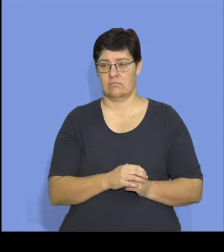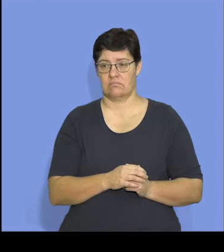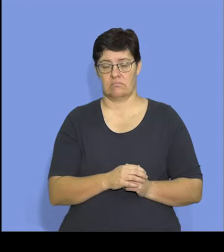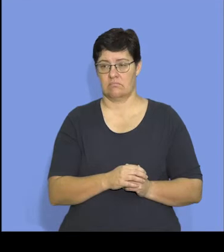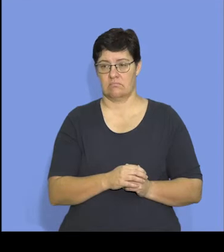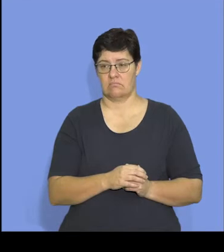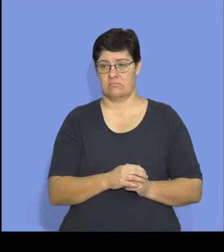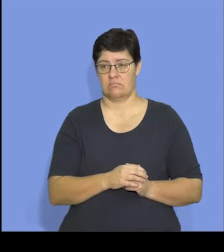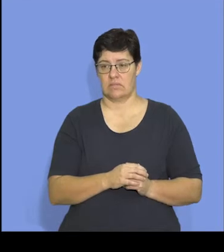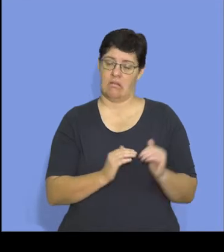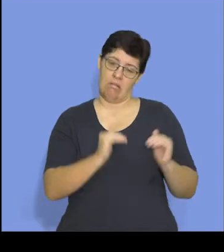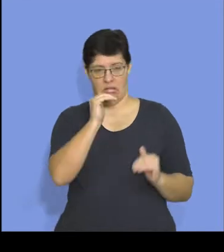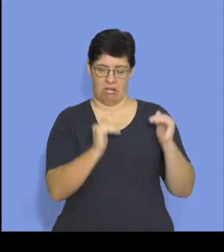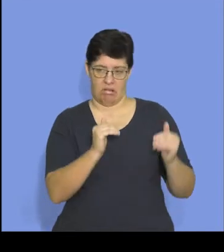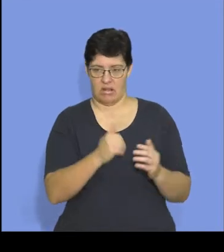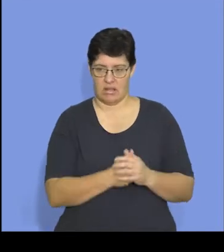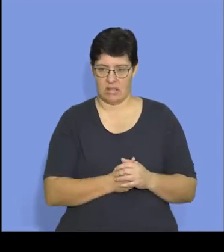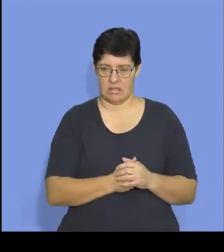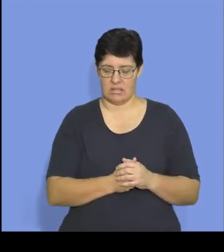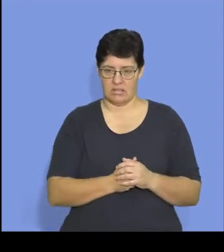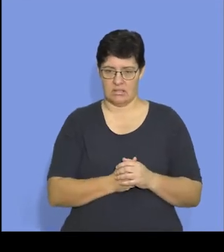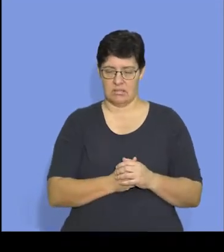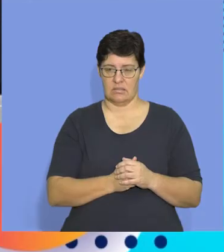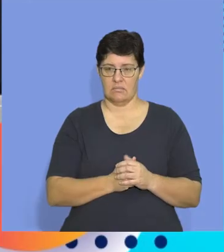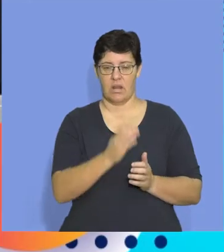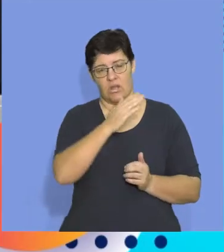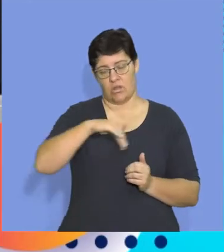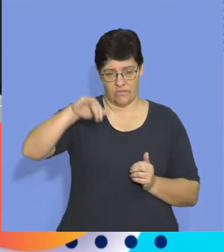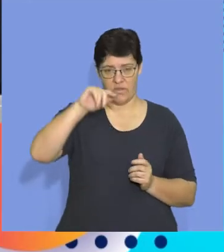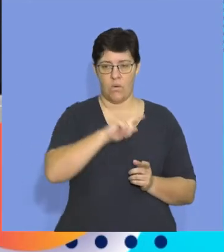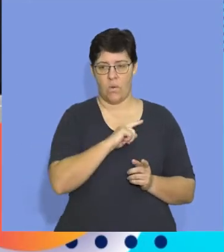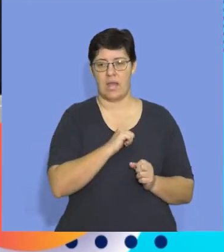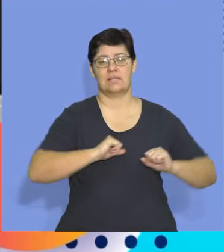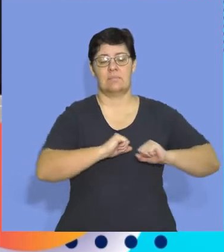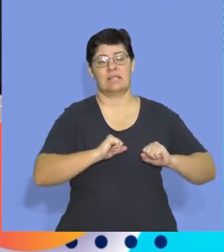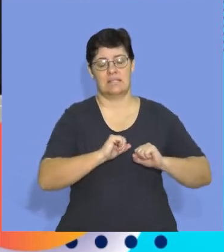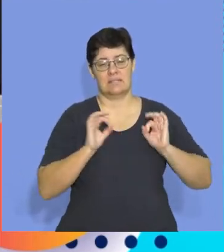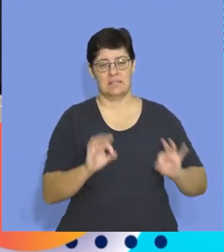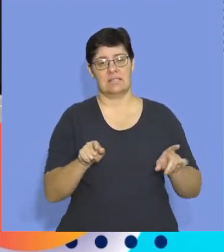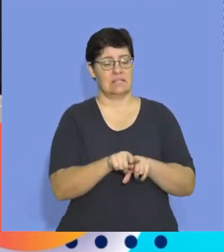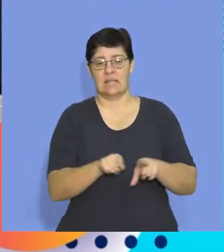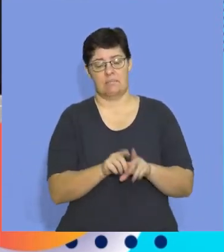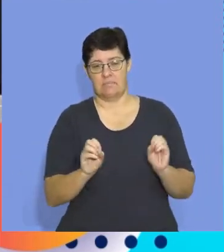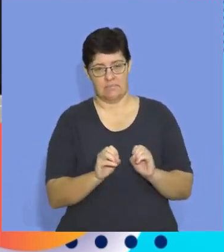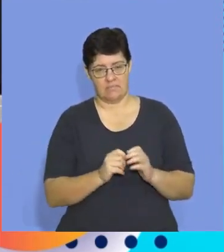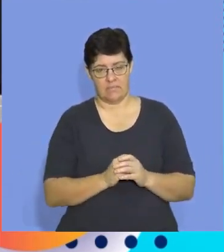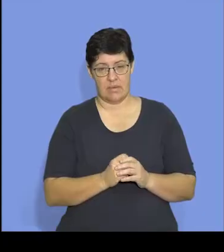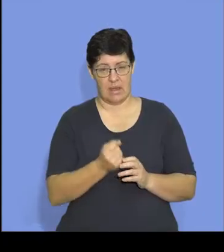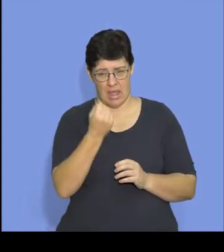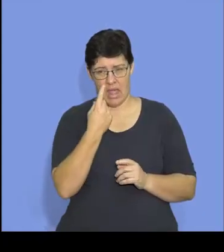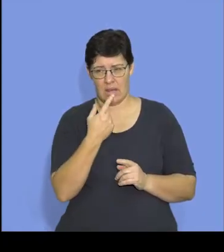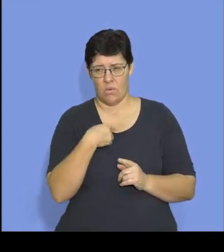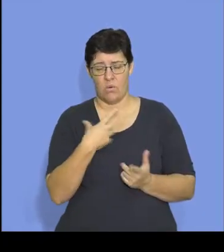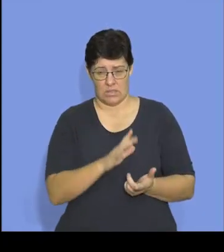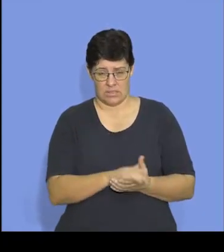can see it's already going to become a little bit of a curve because my spaces aren't the same. But you get the idea of what we want to do. And what